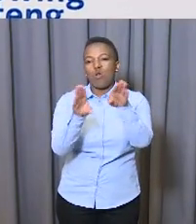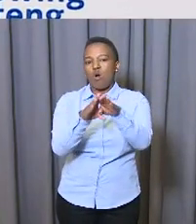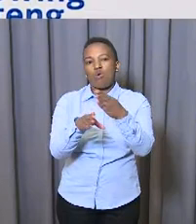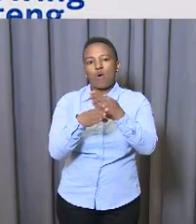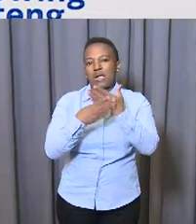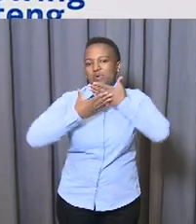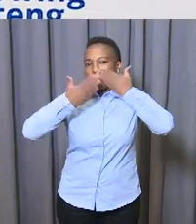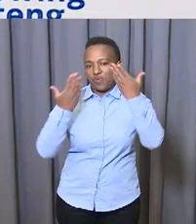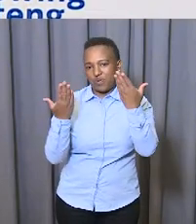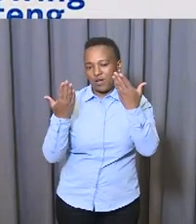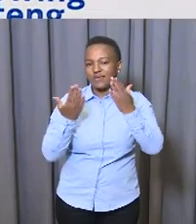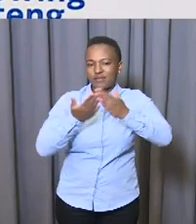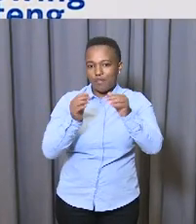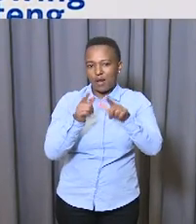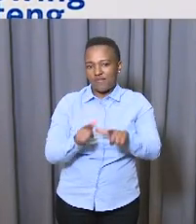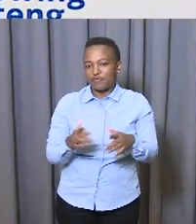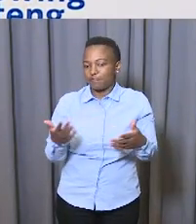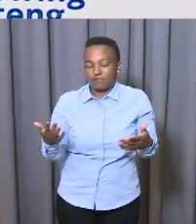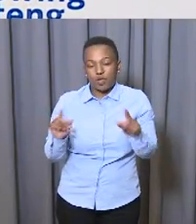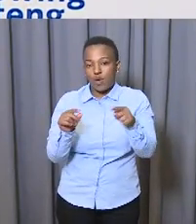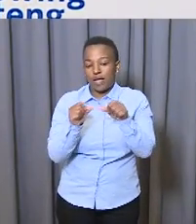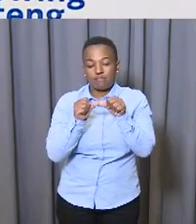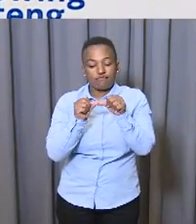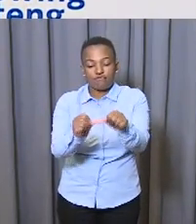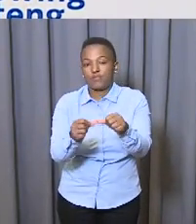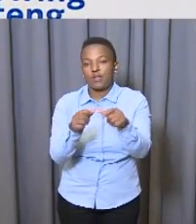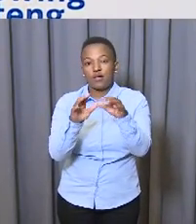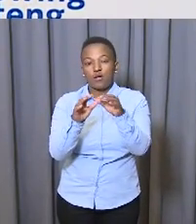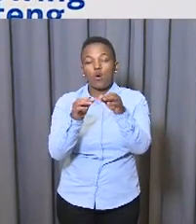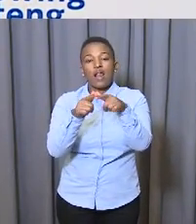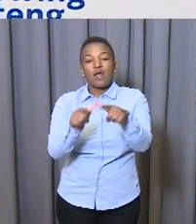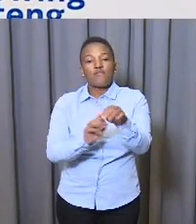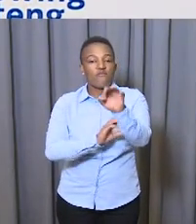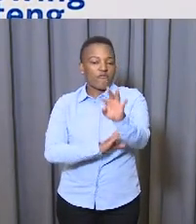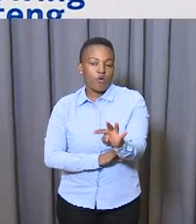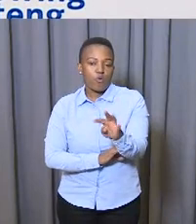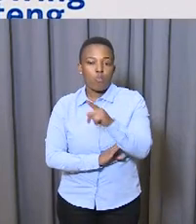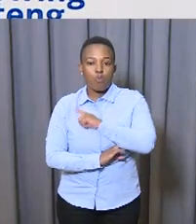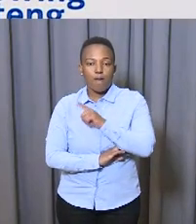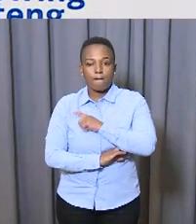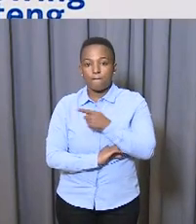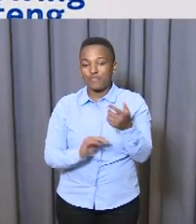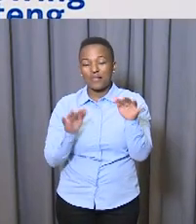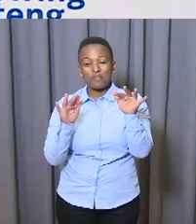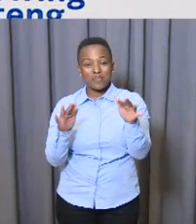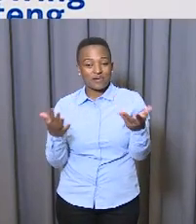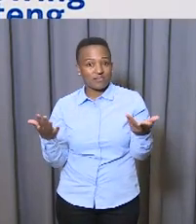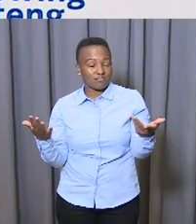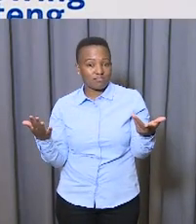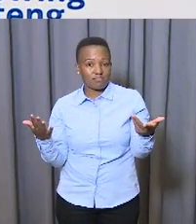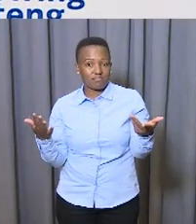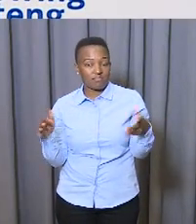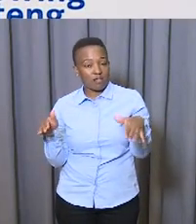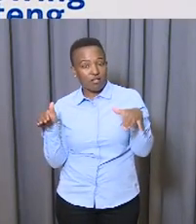There will be a level beyond which we can't maintain level 4, because there are still too many people who are not in work, who are